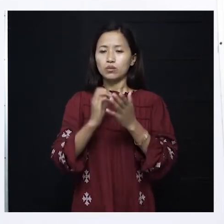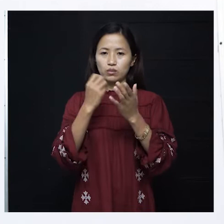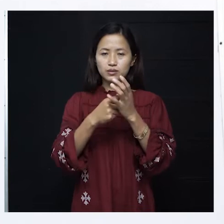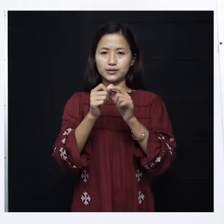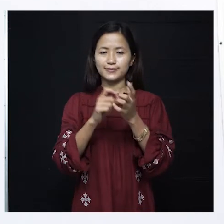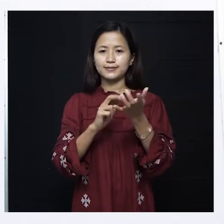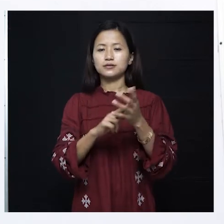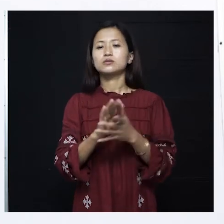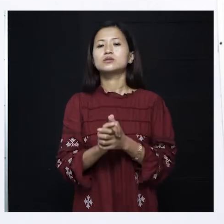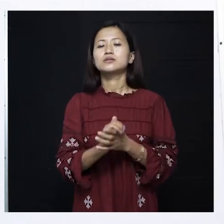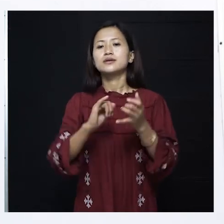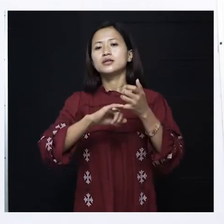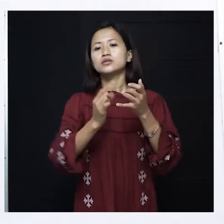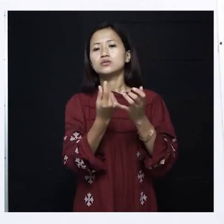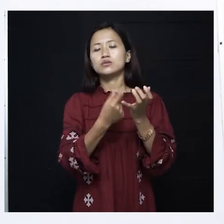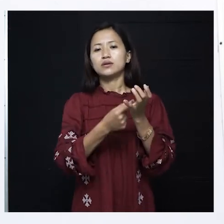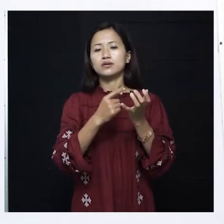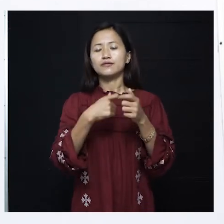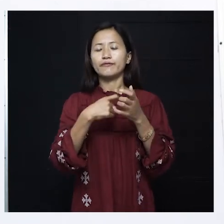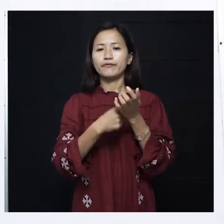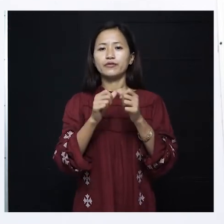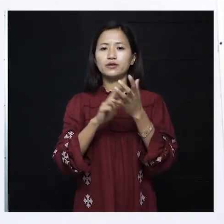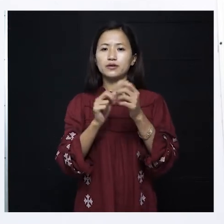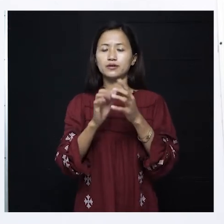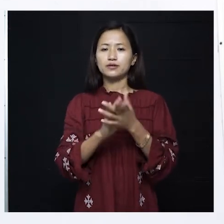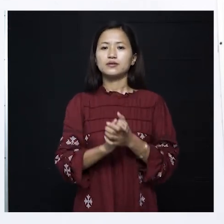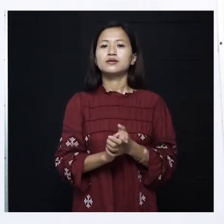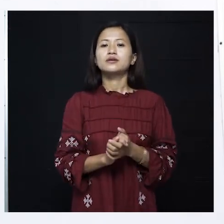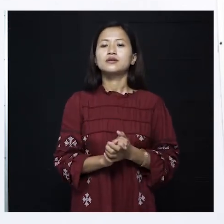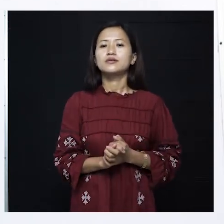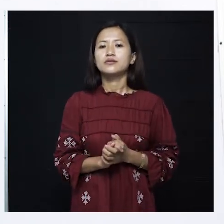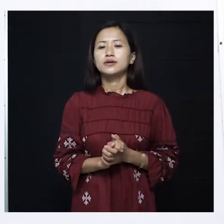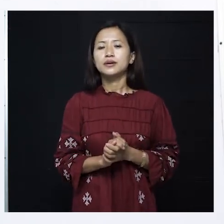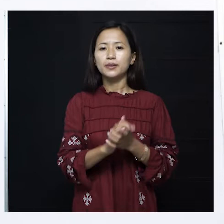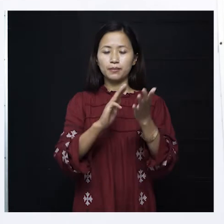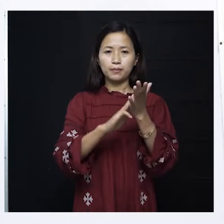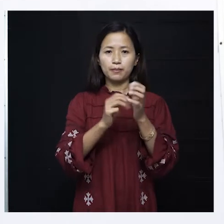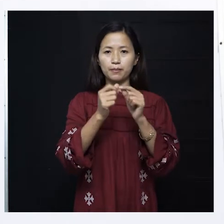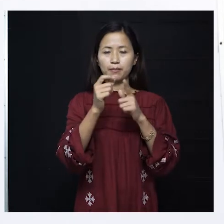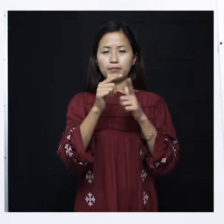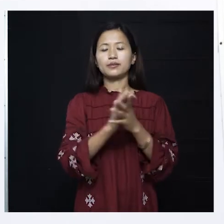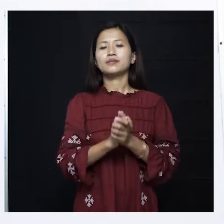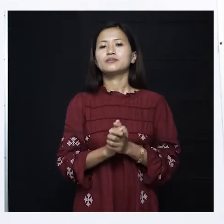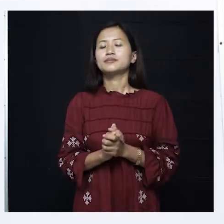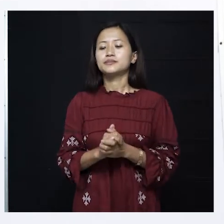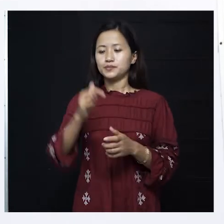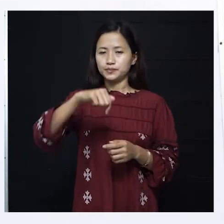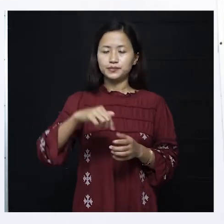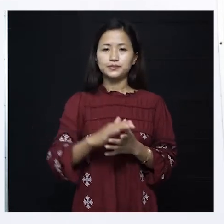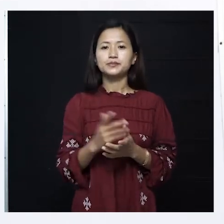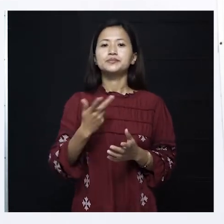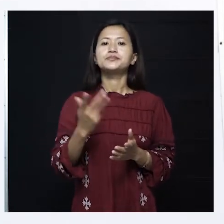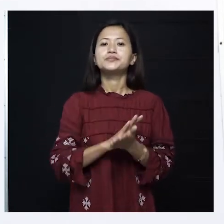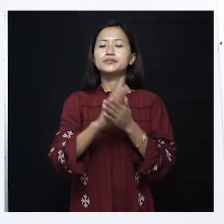map. Okay, topographical map or ordnance survey map. Okay, and here what